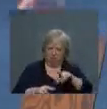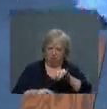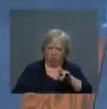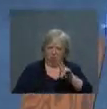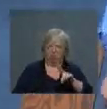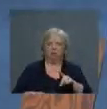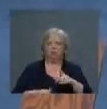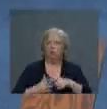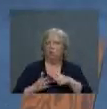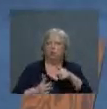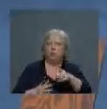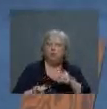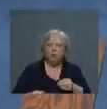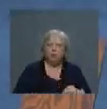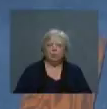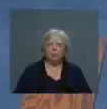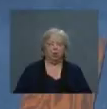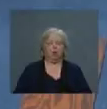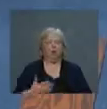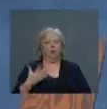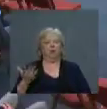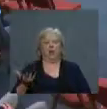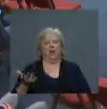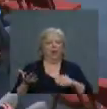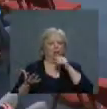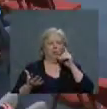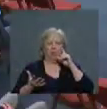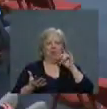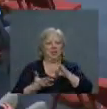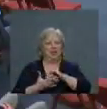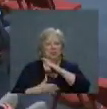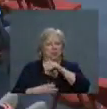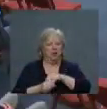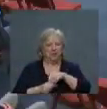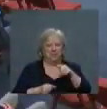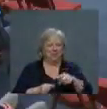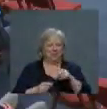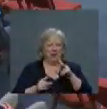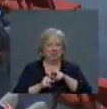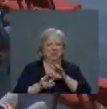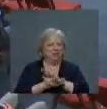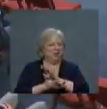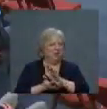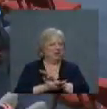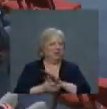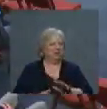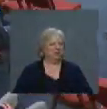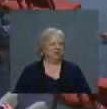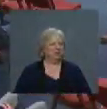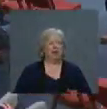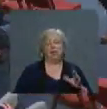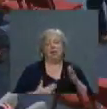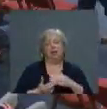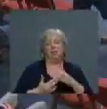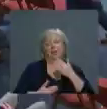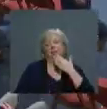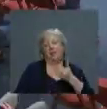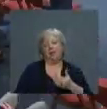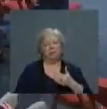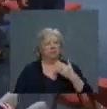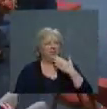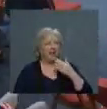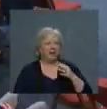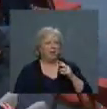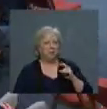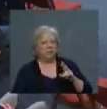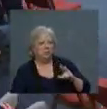you do? Well, I don't think that's part of this application. Thank you. But anyway, thank you. Thank you, Mr.